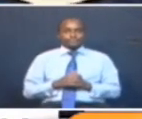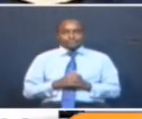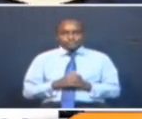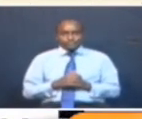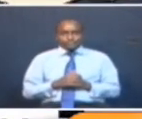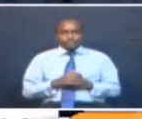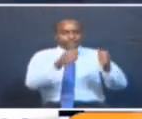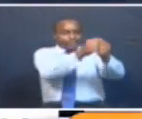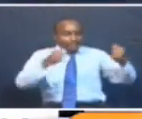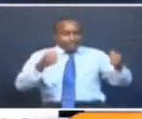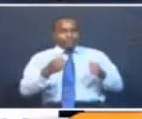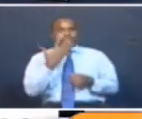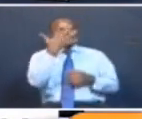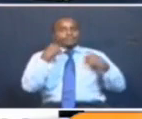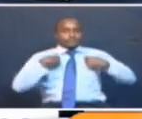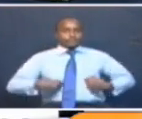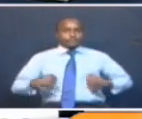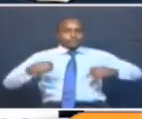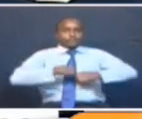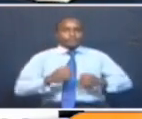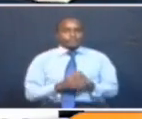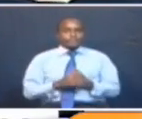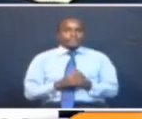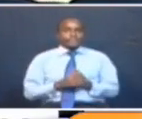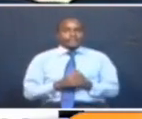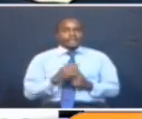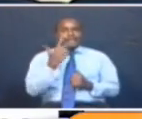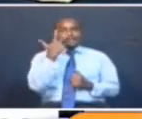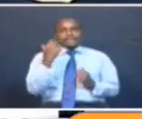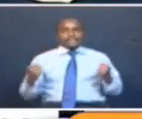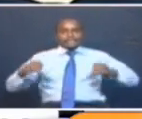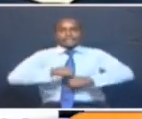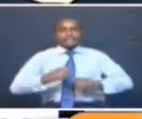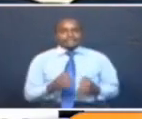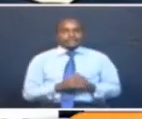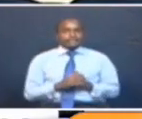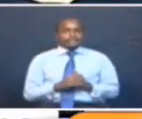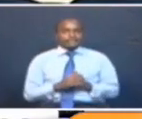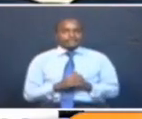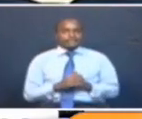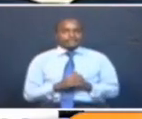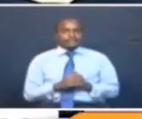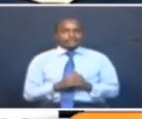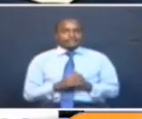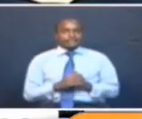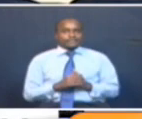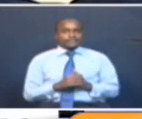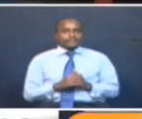cupboard is only 5 suits, full stop. And three jackets. That's it. My